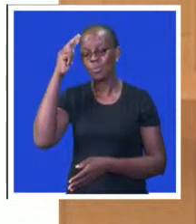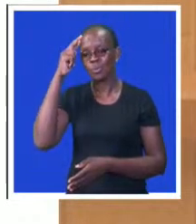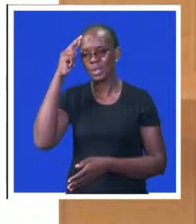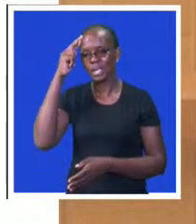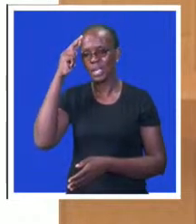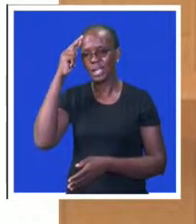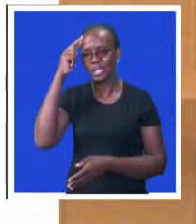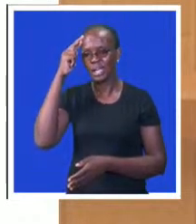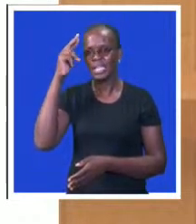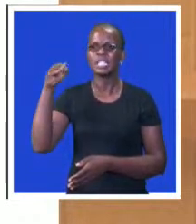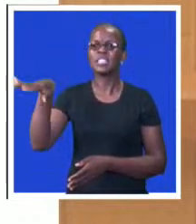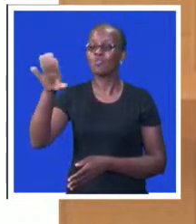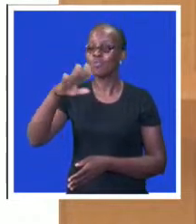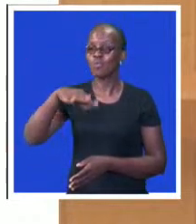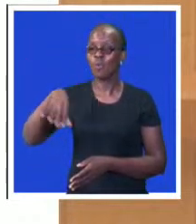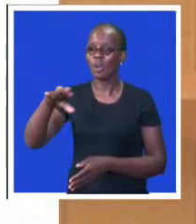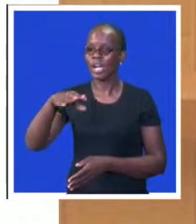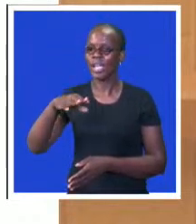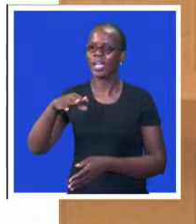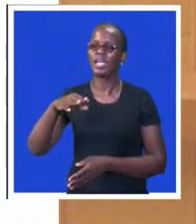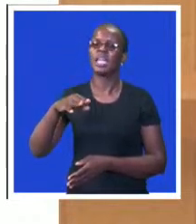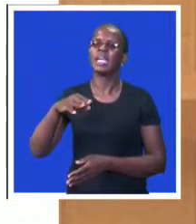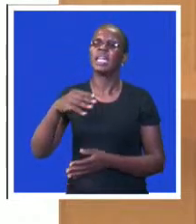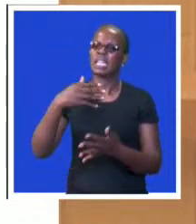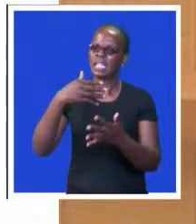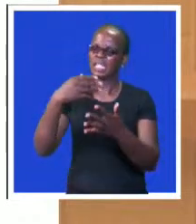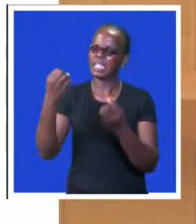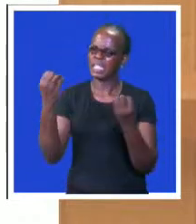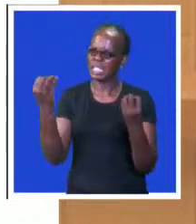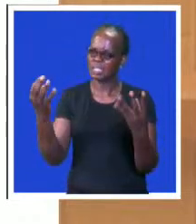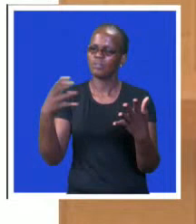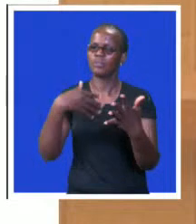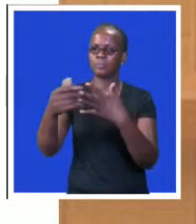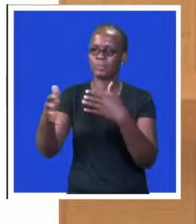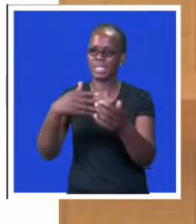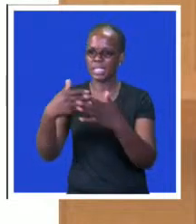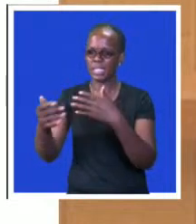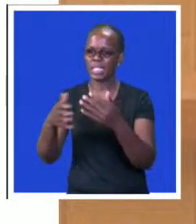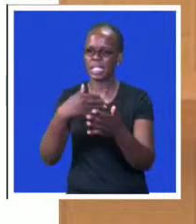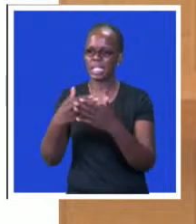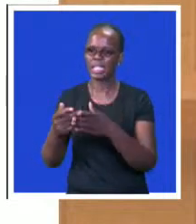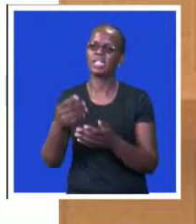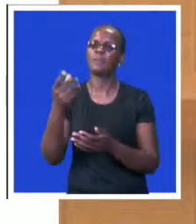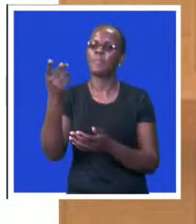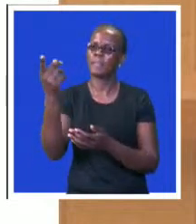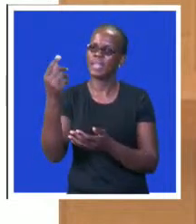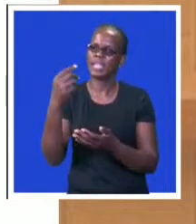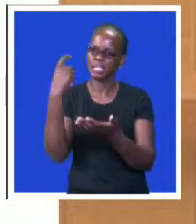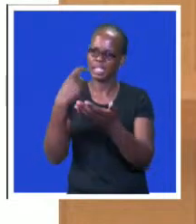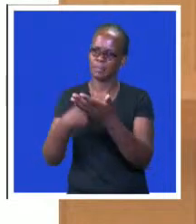cost is quantity times cost per item.